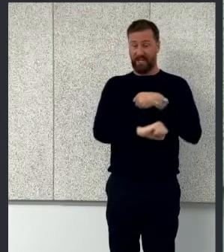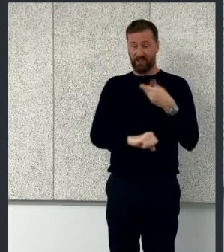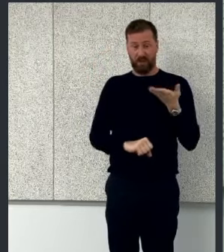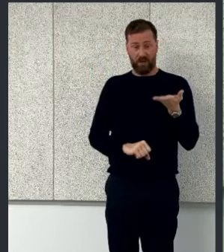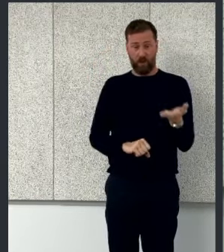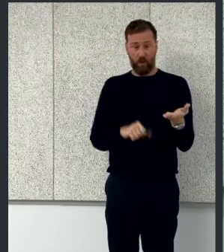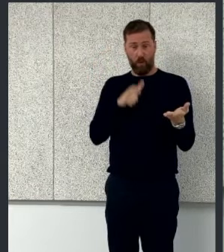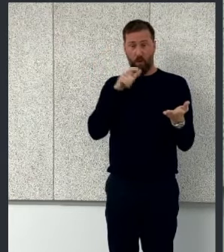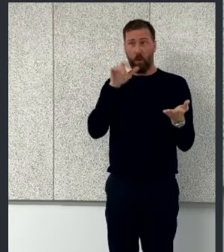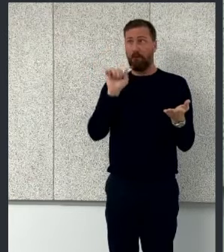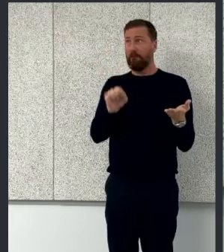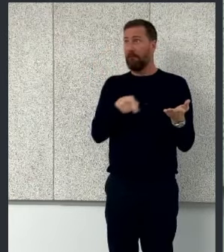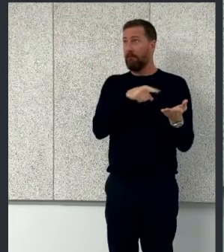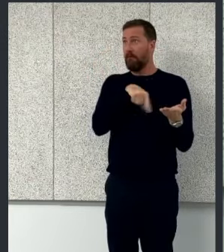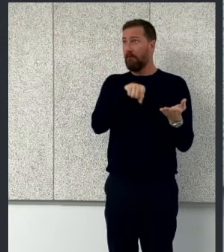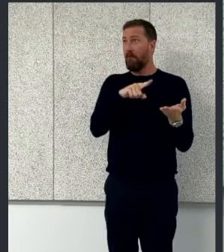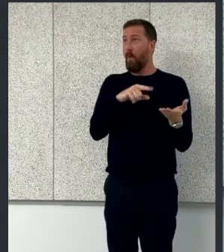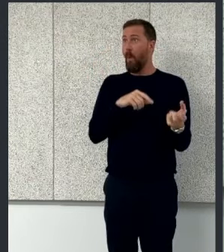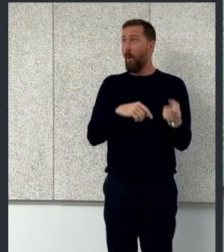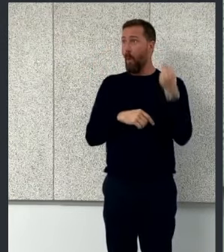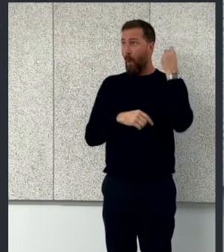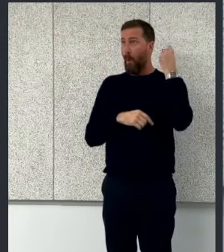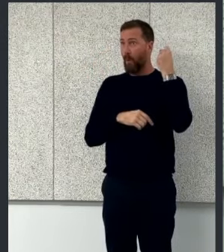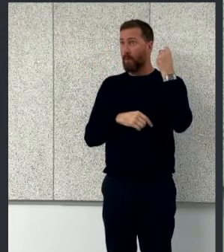that can hold